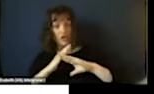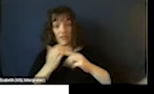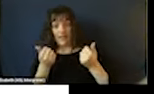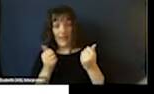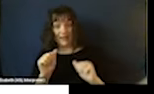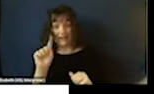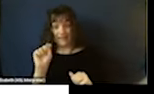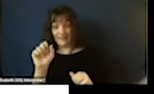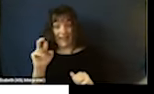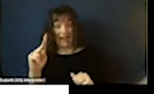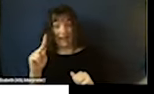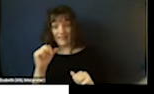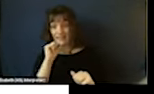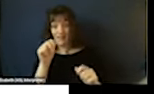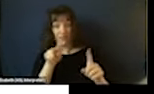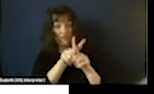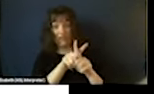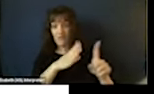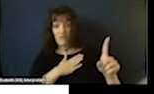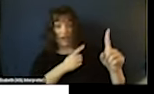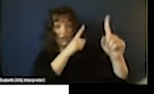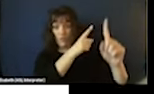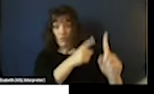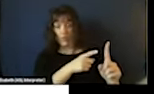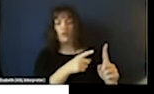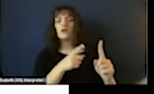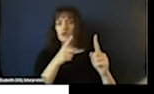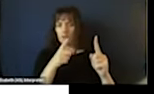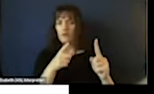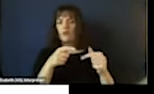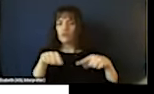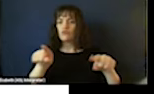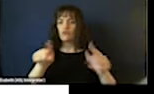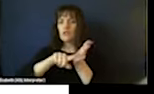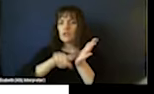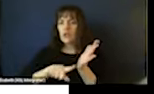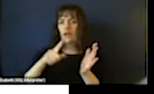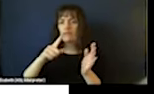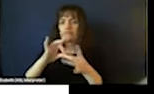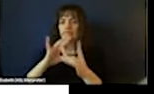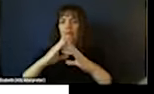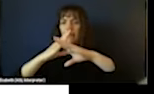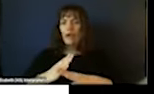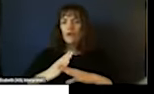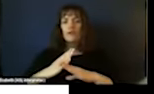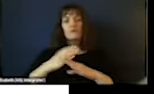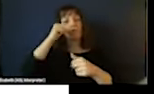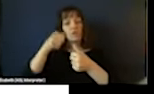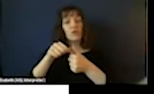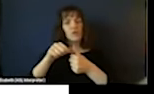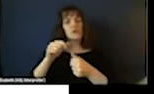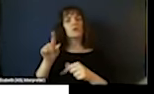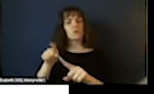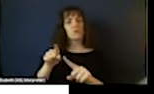goal. When you're doing this barrier check, you definitely want to keep disability in mind. However, don't limit